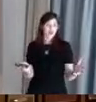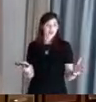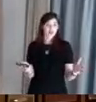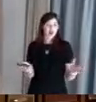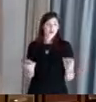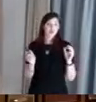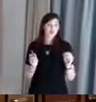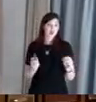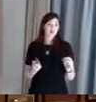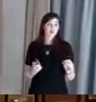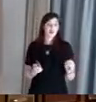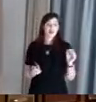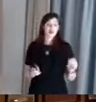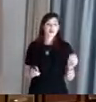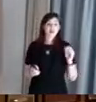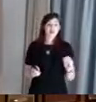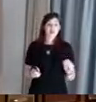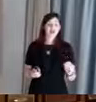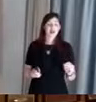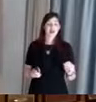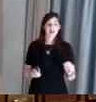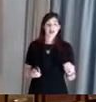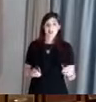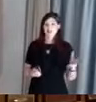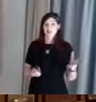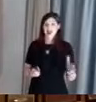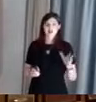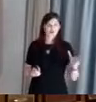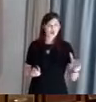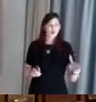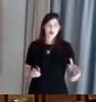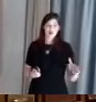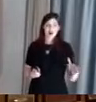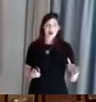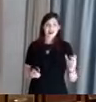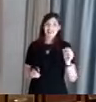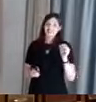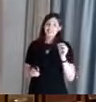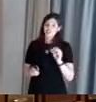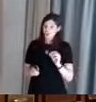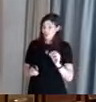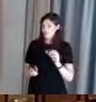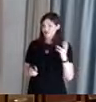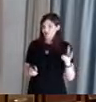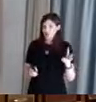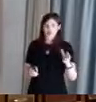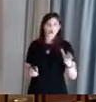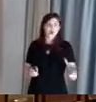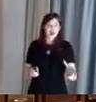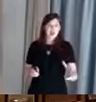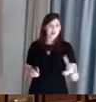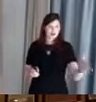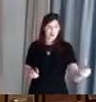doctors' offices were disrupted because of this single attack. Now, the attack, it was called WannaCry. It didn't just hurt the